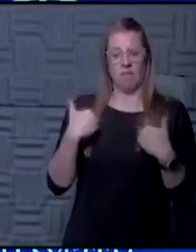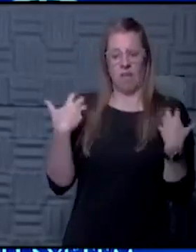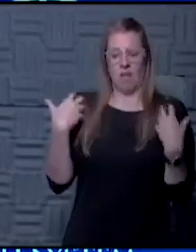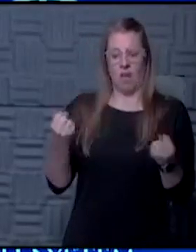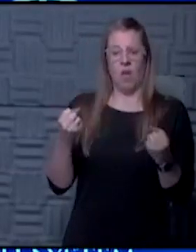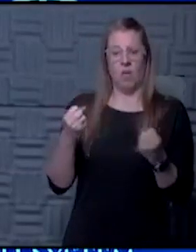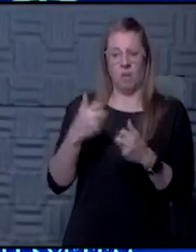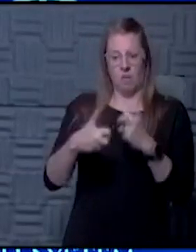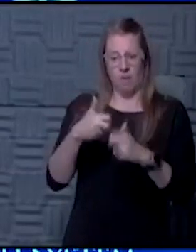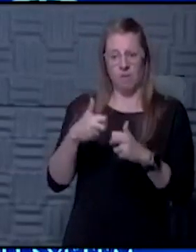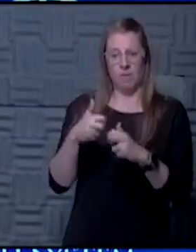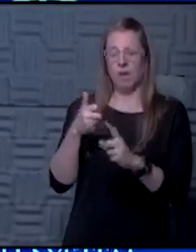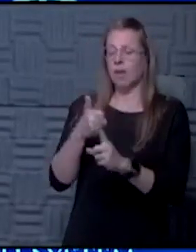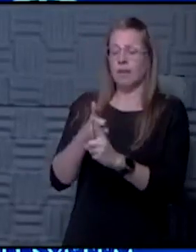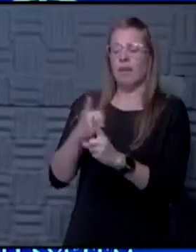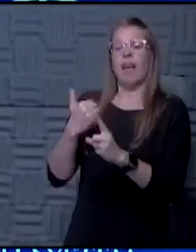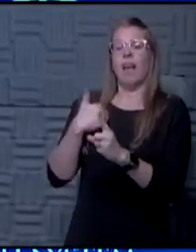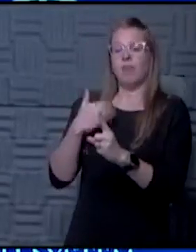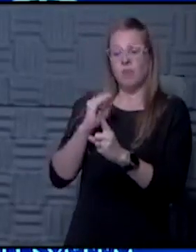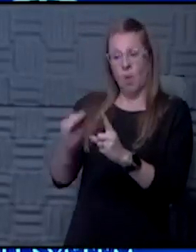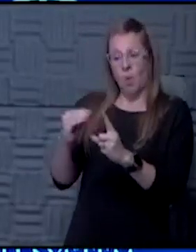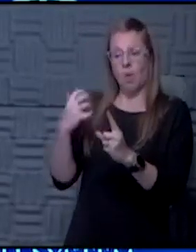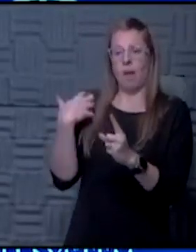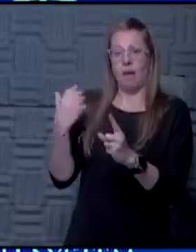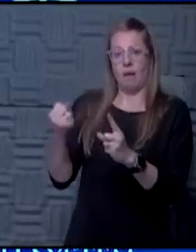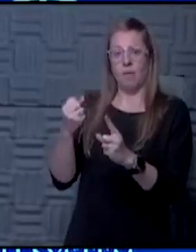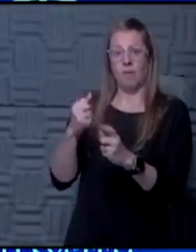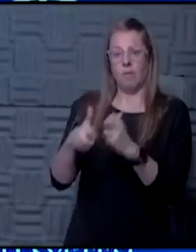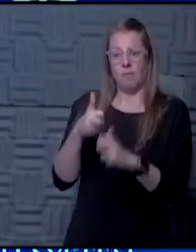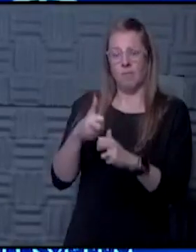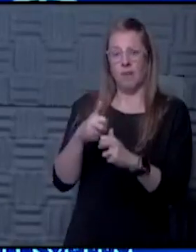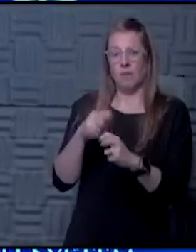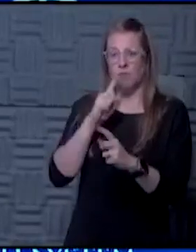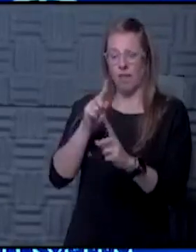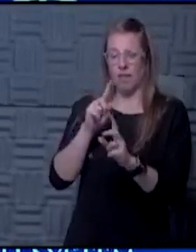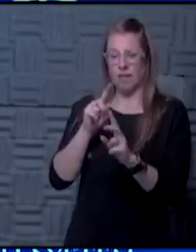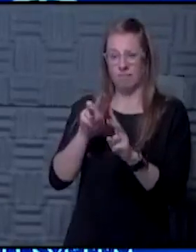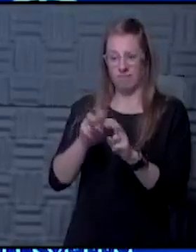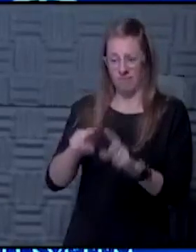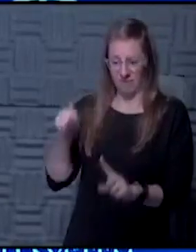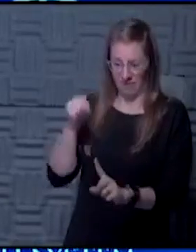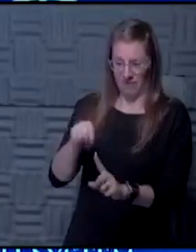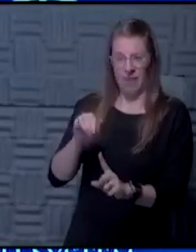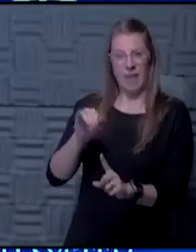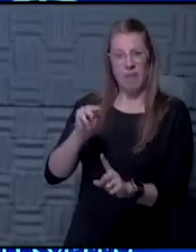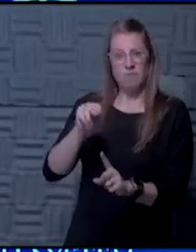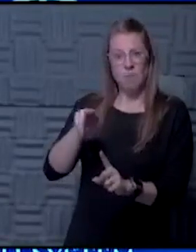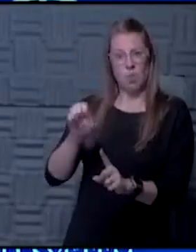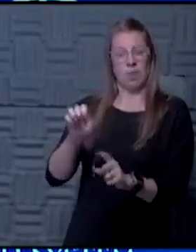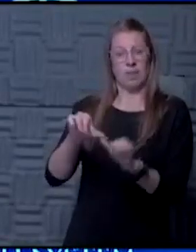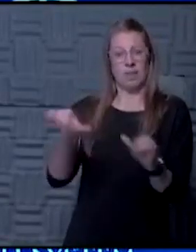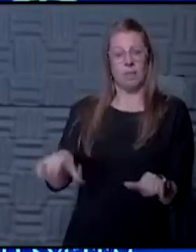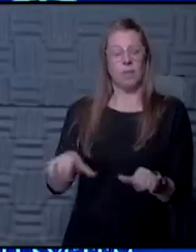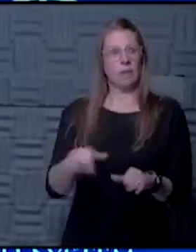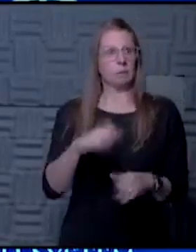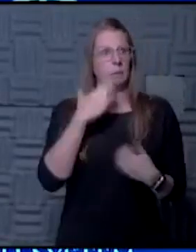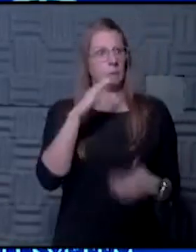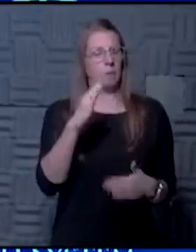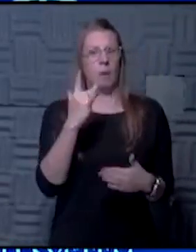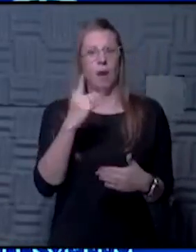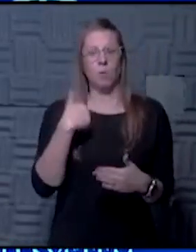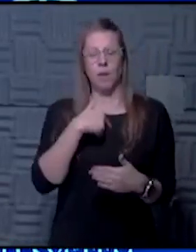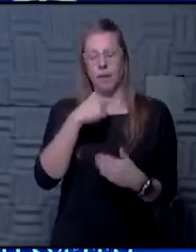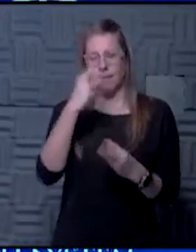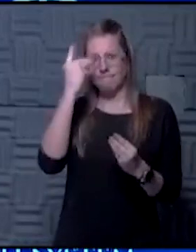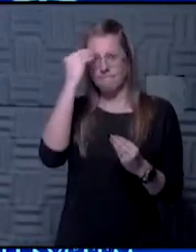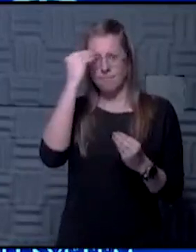with individual immune systems? Do we know why? That's a great question, isn't it? We don't really know why, to be honest with you. We can make up and we can